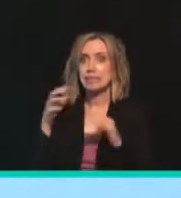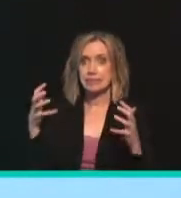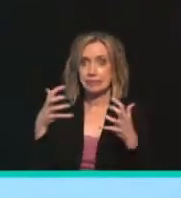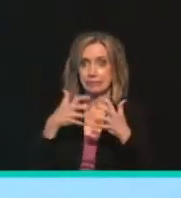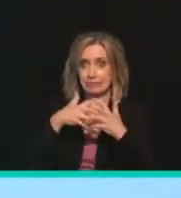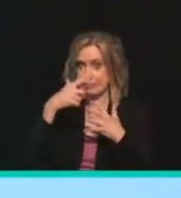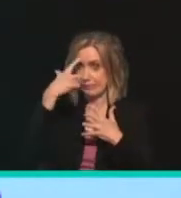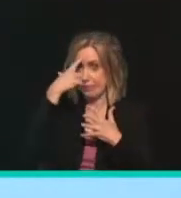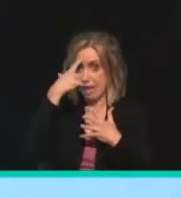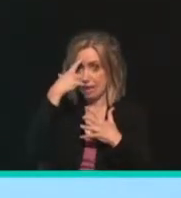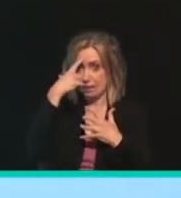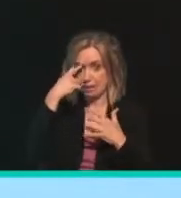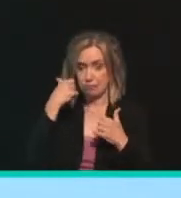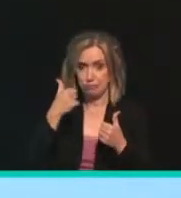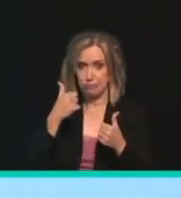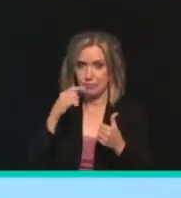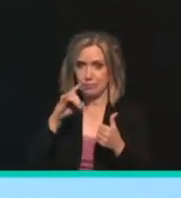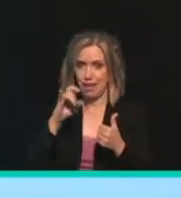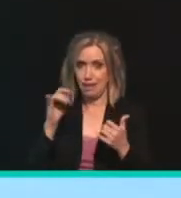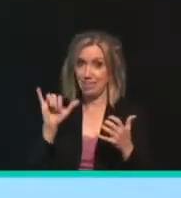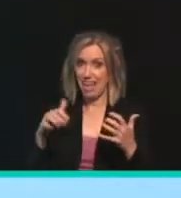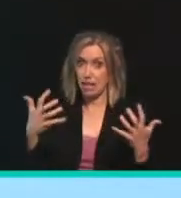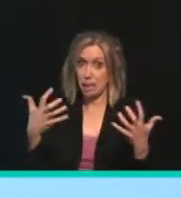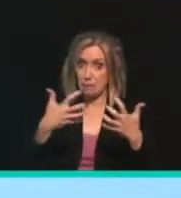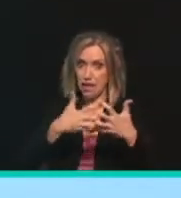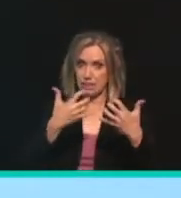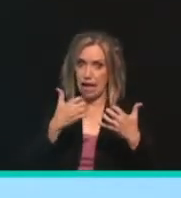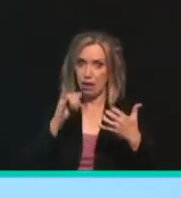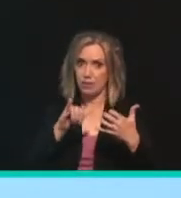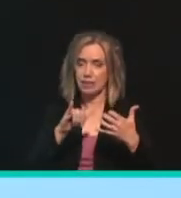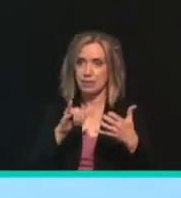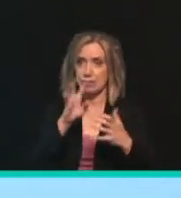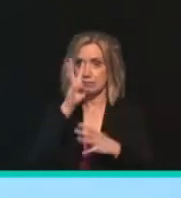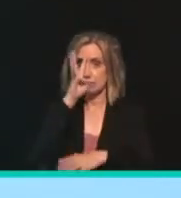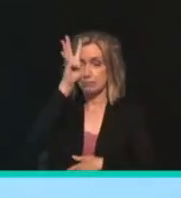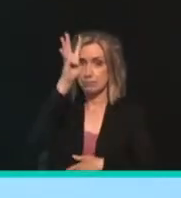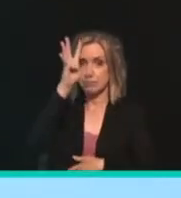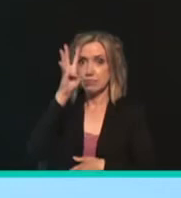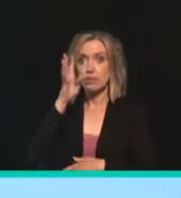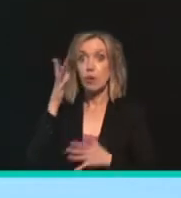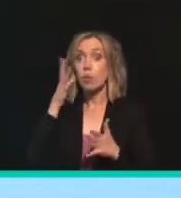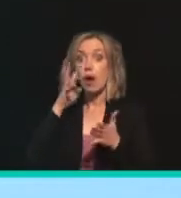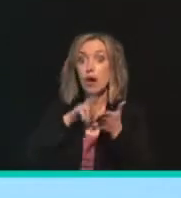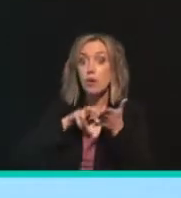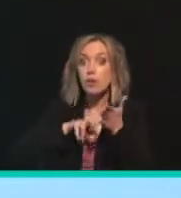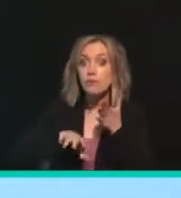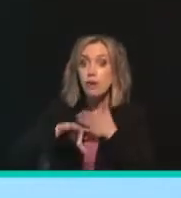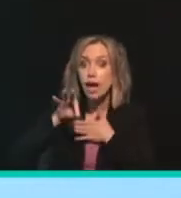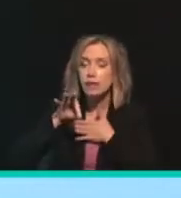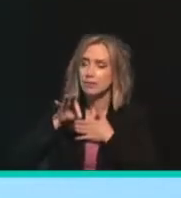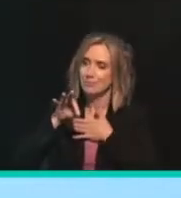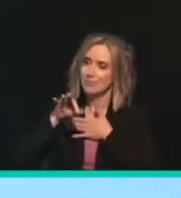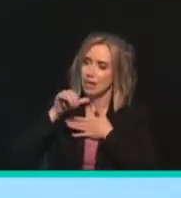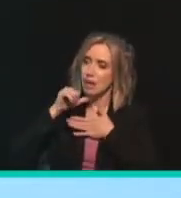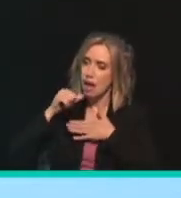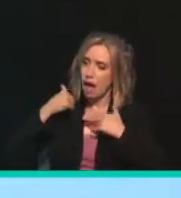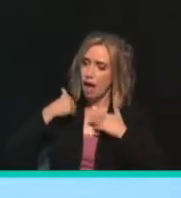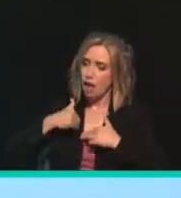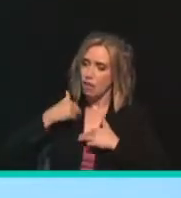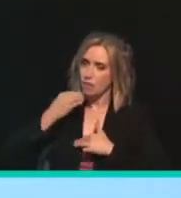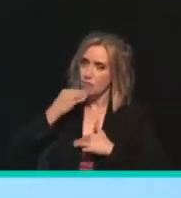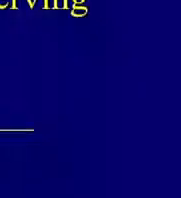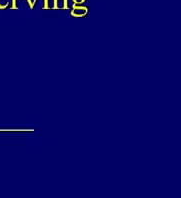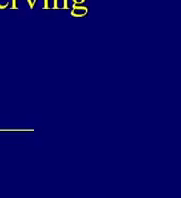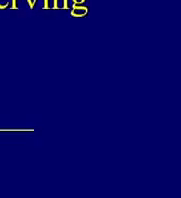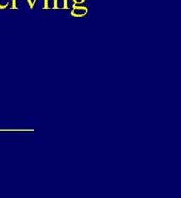the researchers find? Or before I tell you what they find, I should tell you what they focused on. The unhealthy foods that the diet seeks to